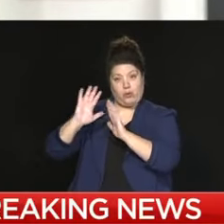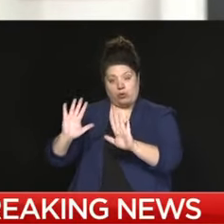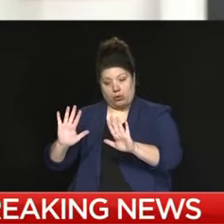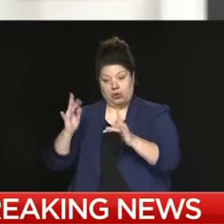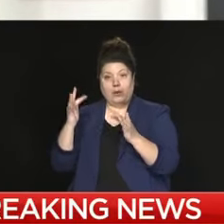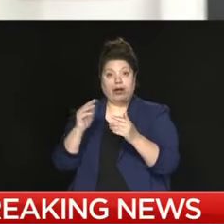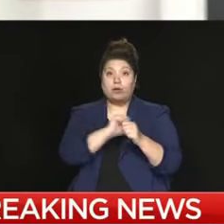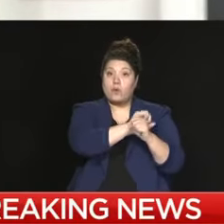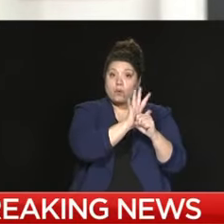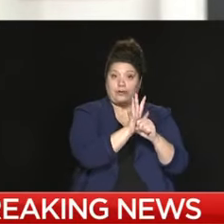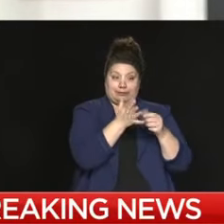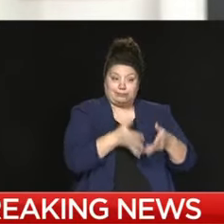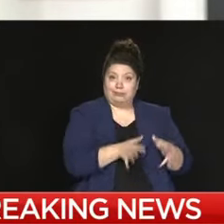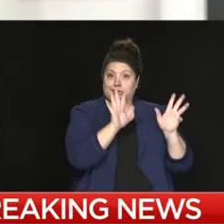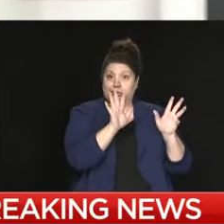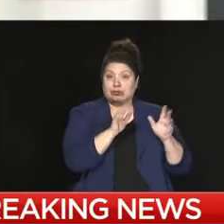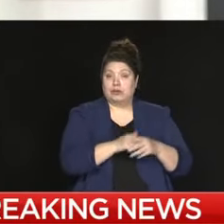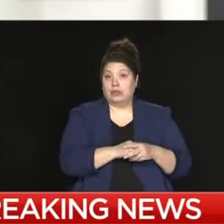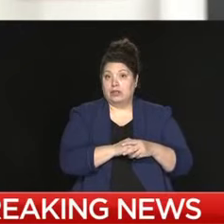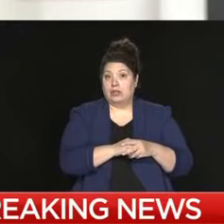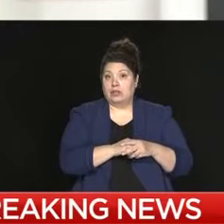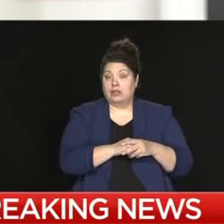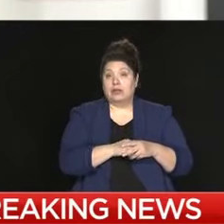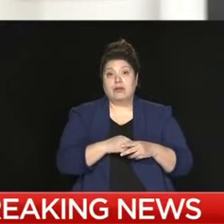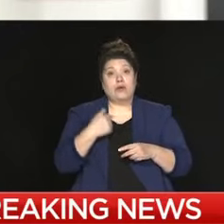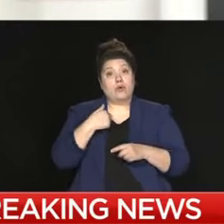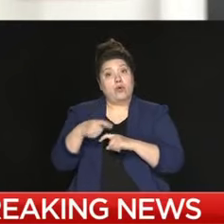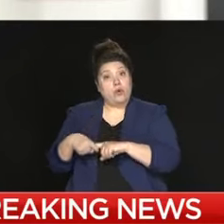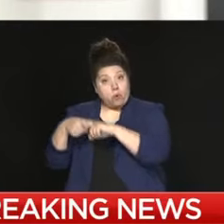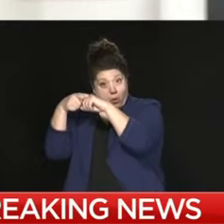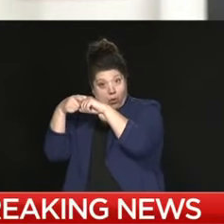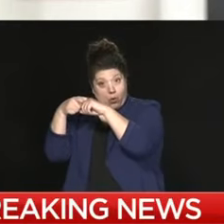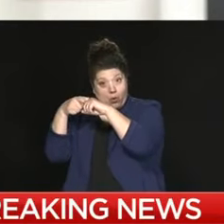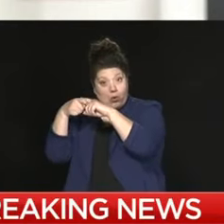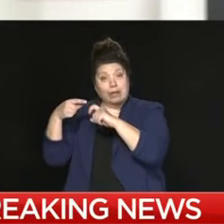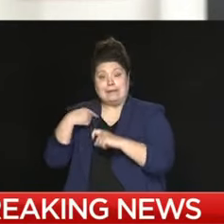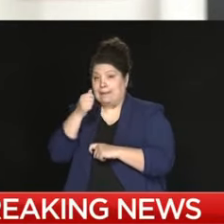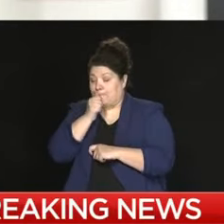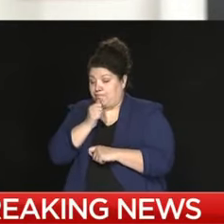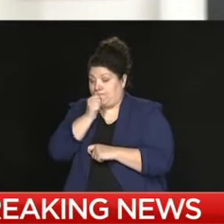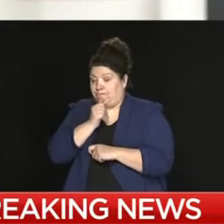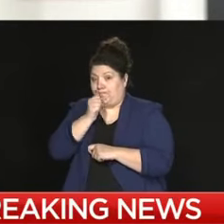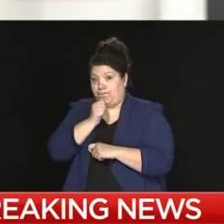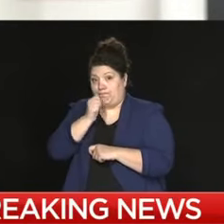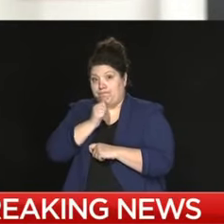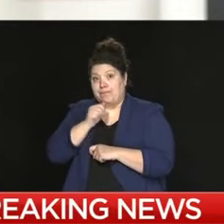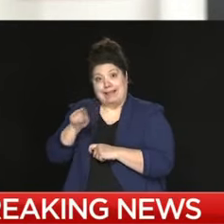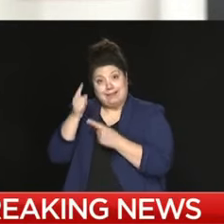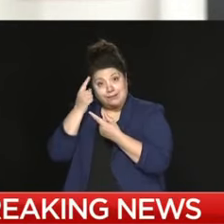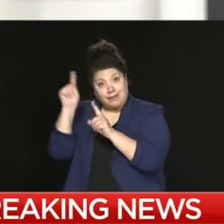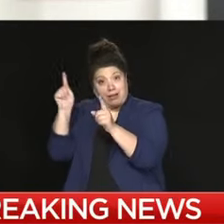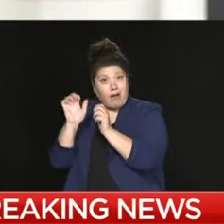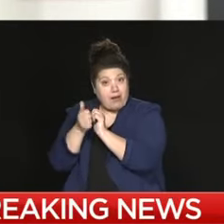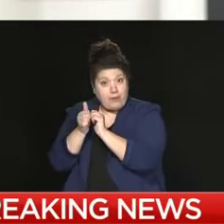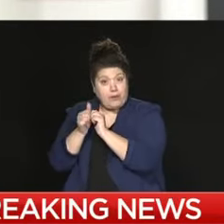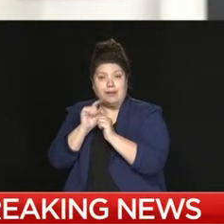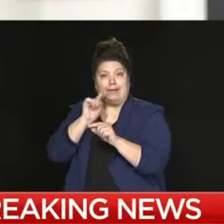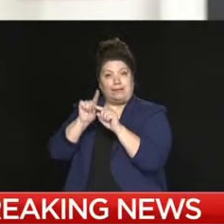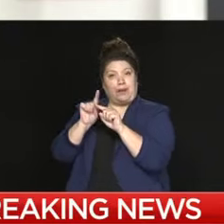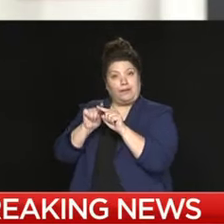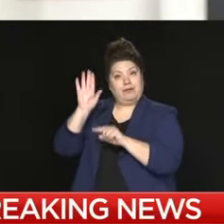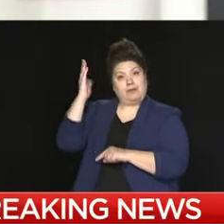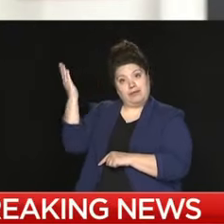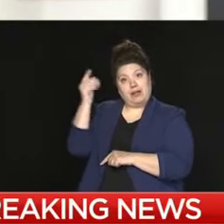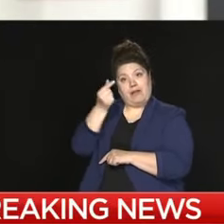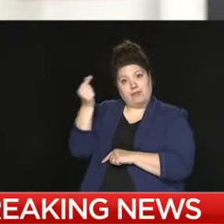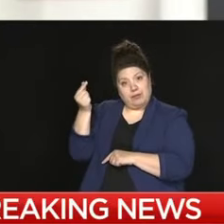this wave of COVID pass through. And our ability to hold well depends on many things, but including government's